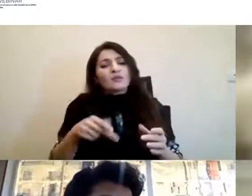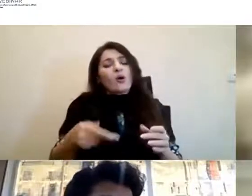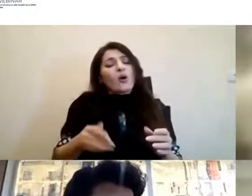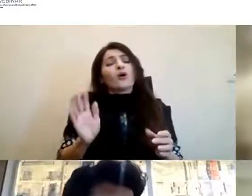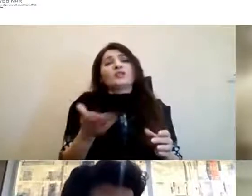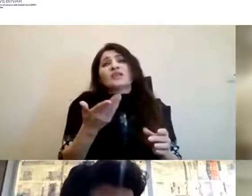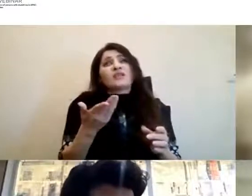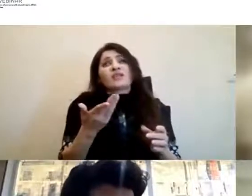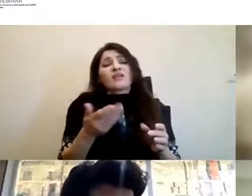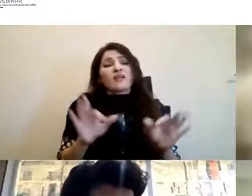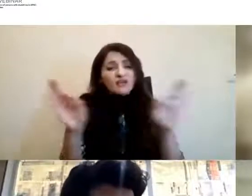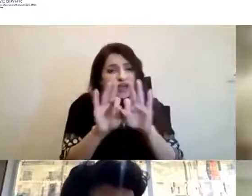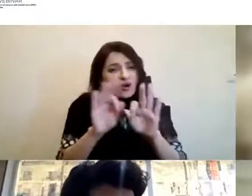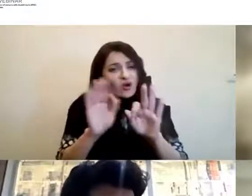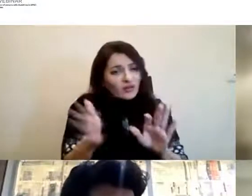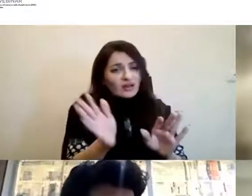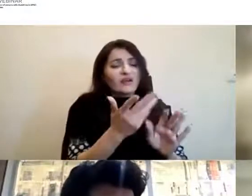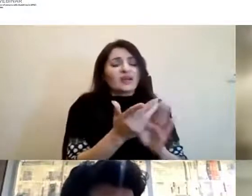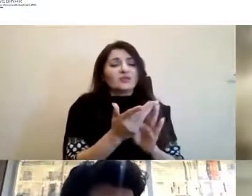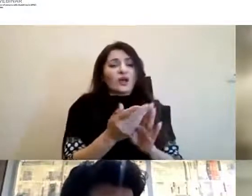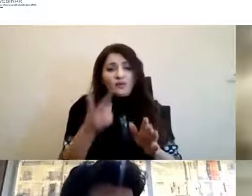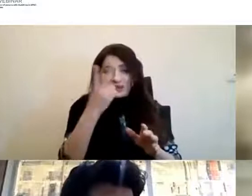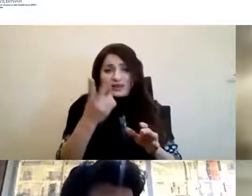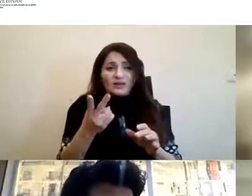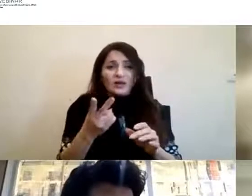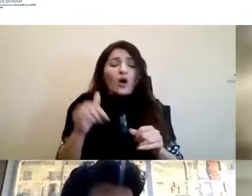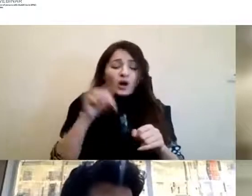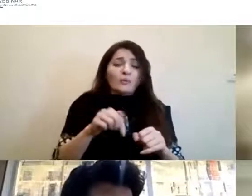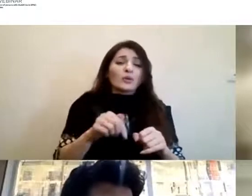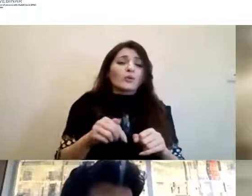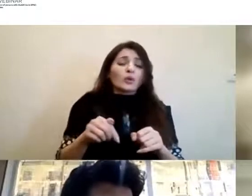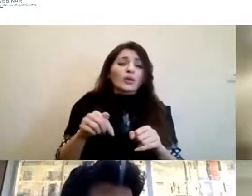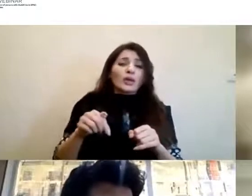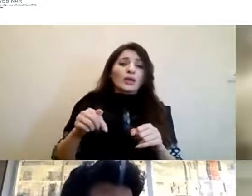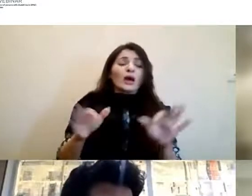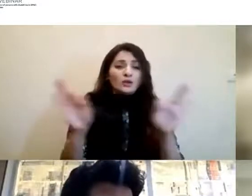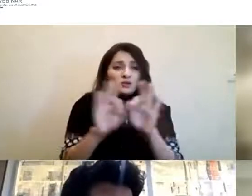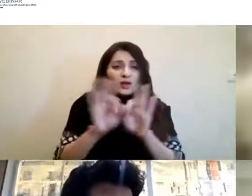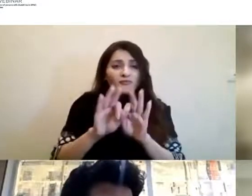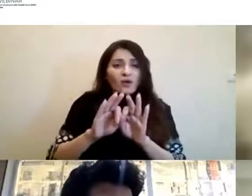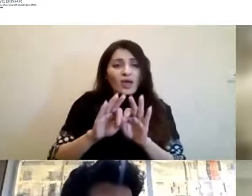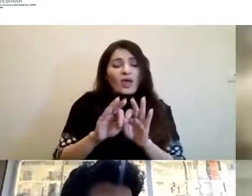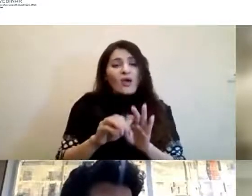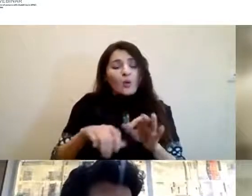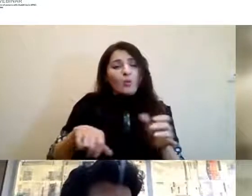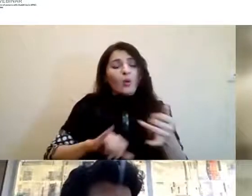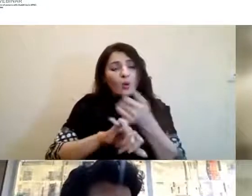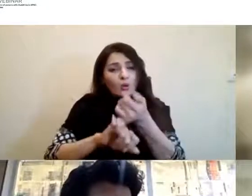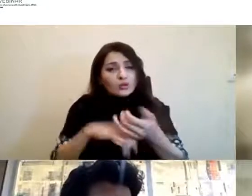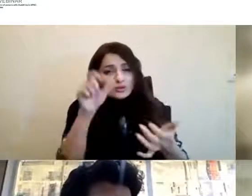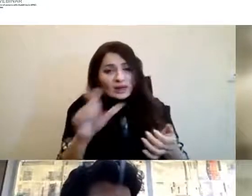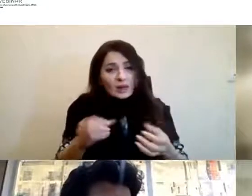on bringing it to Sri Lanka as well. And another app that I'll mention again later as well, called